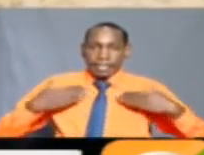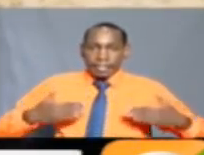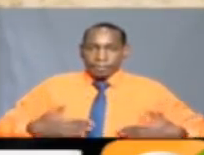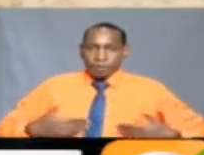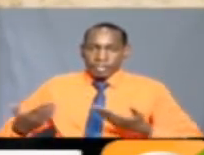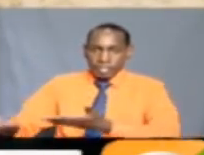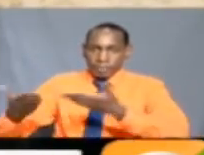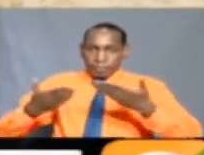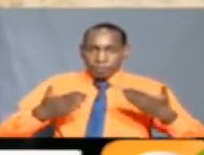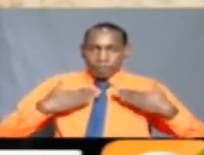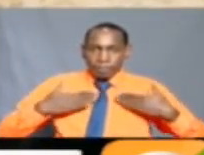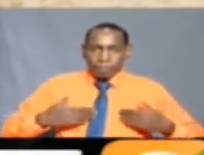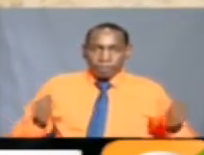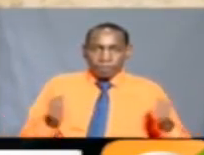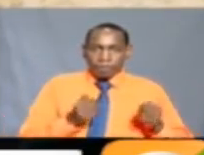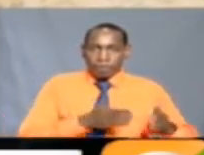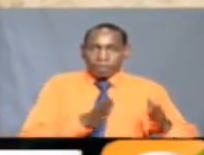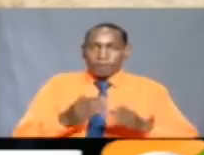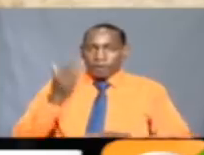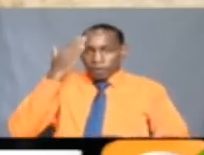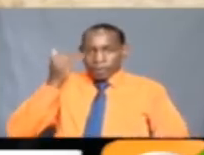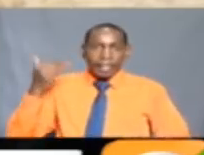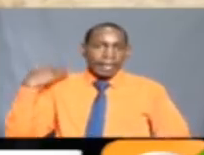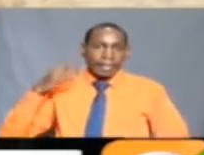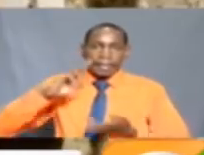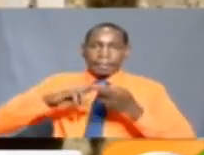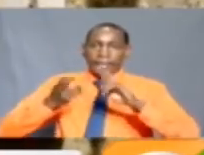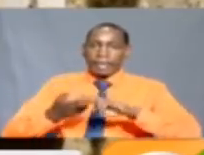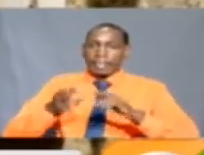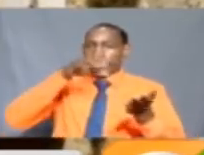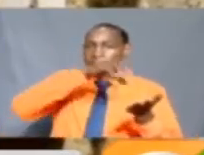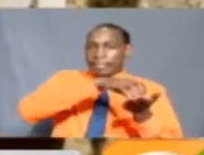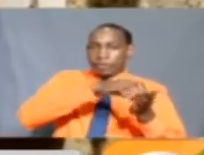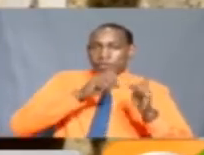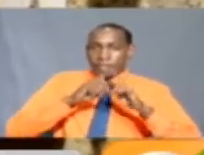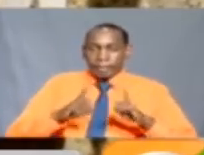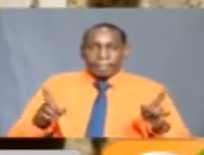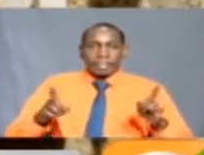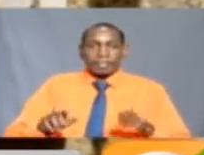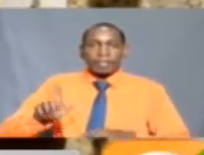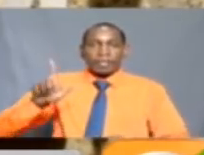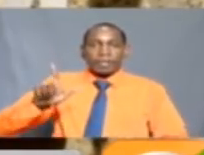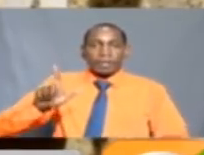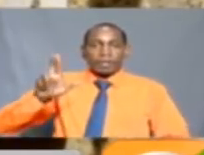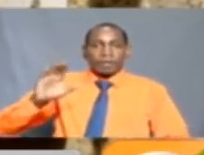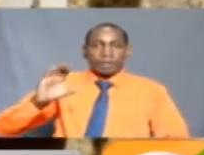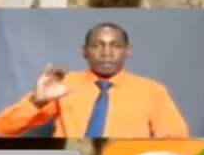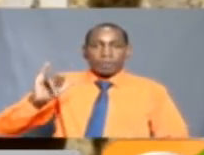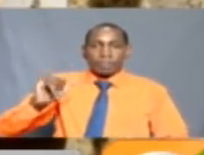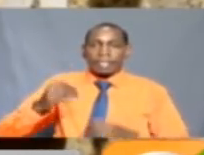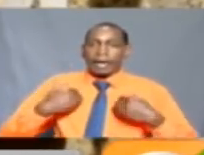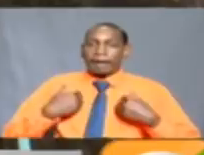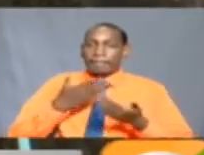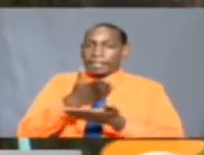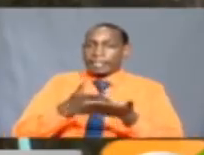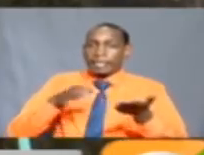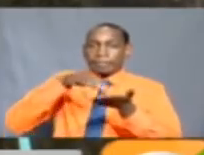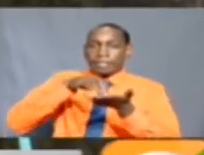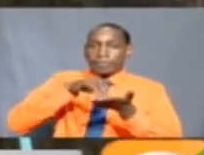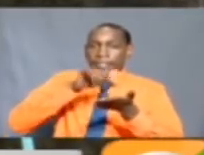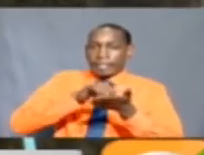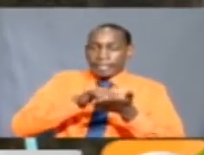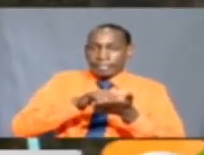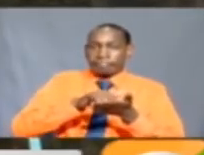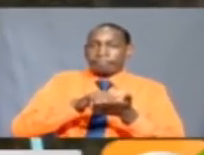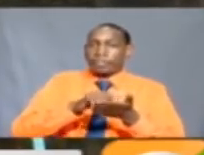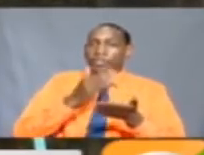the mortuary are as a result of crime related incidents. However, for Lucy, there are some cases that even